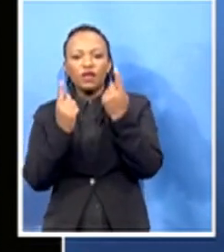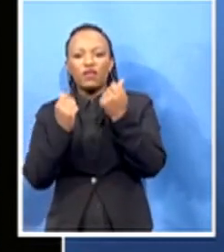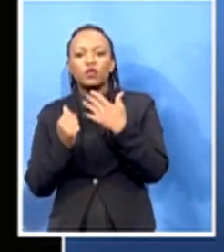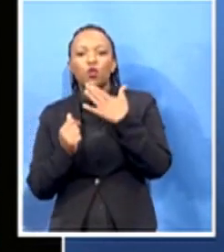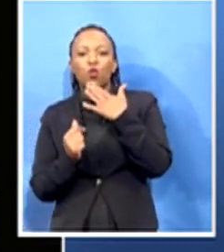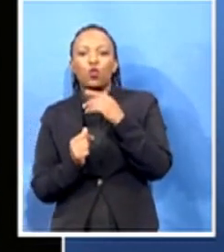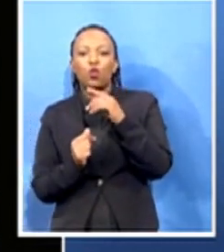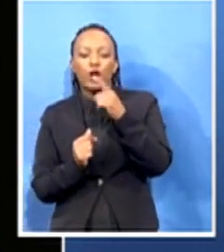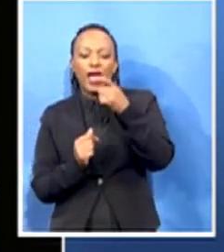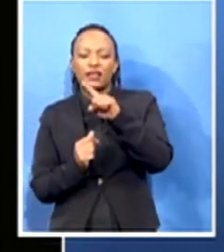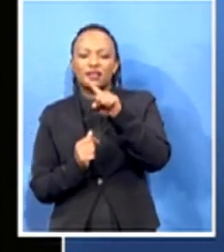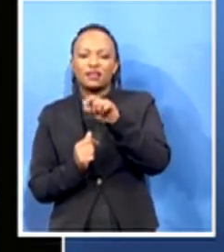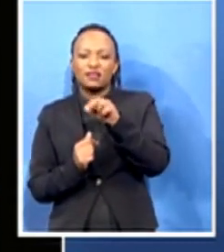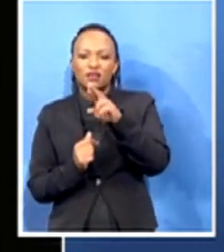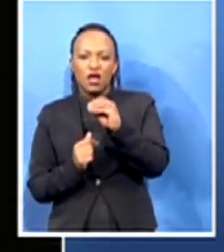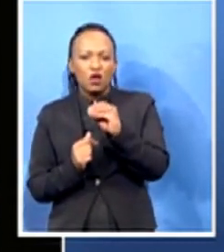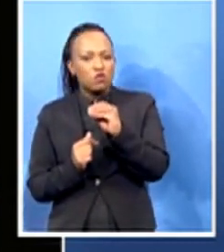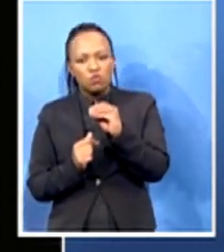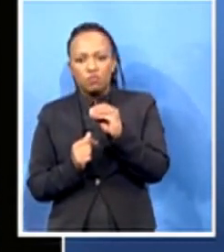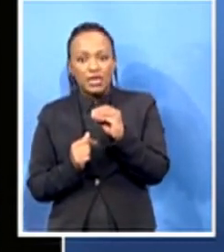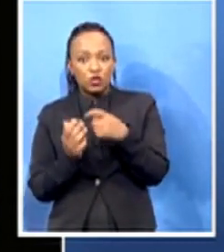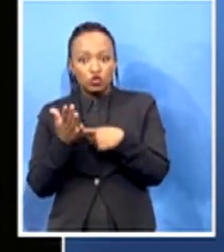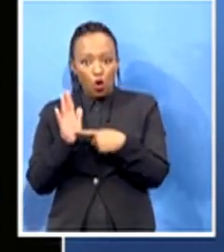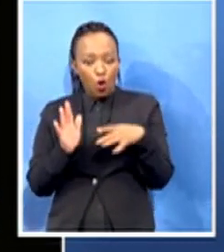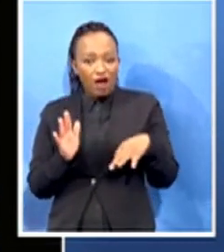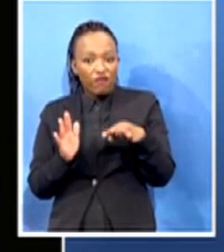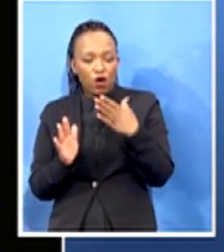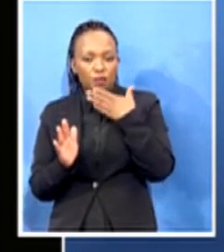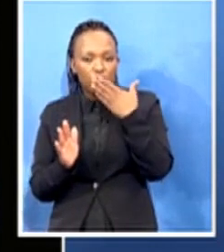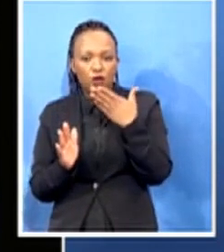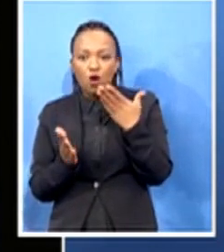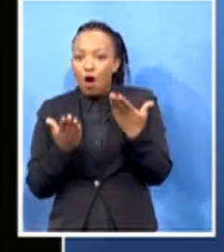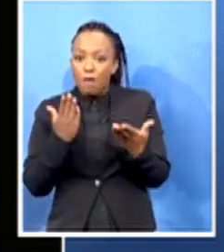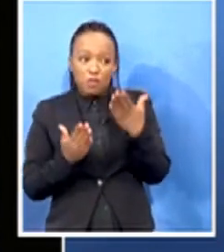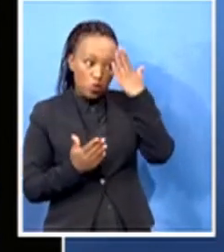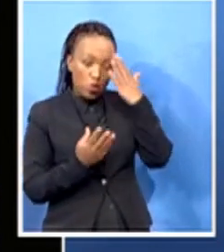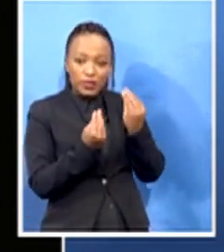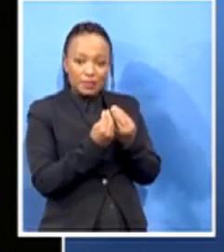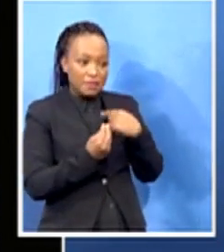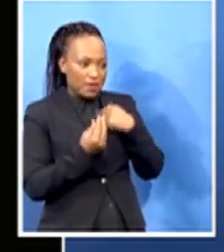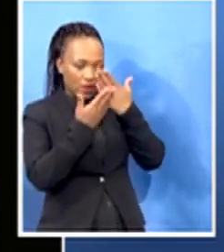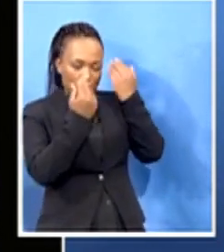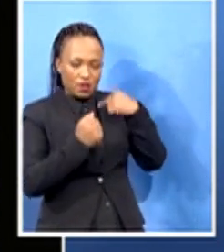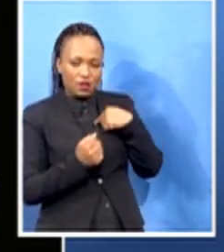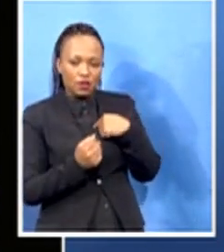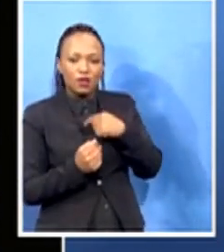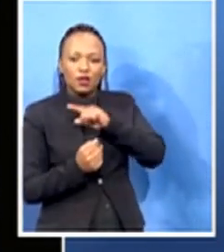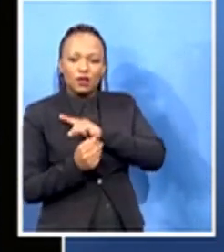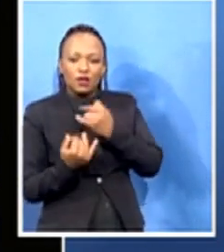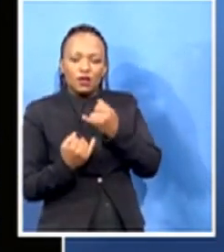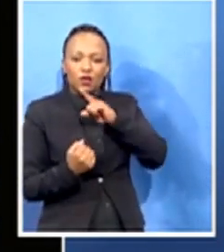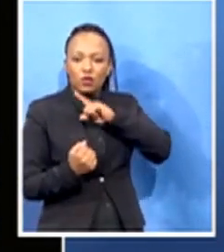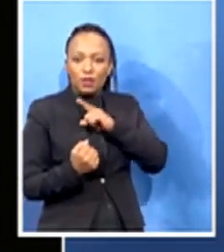afford 7.5. Unless you know something that I don't know. Unless I'm telling you, is there a company that can go to the